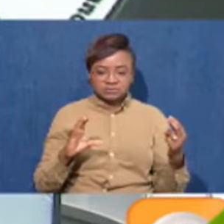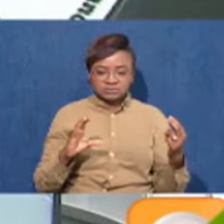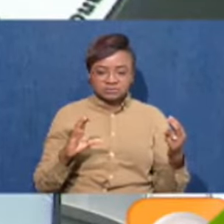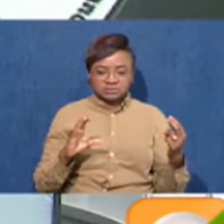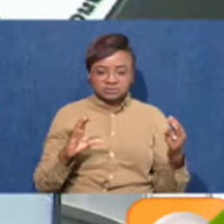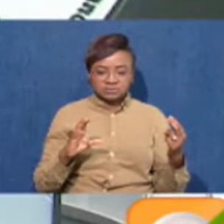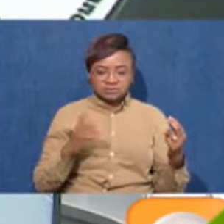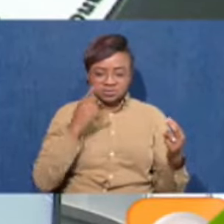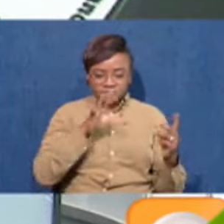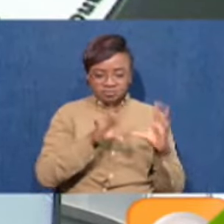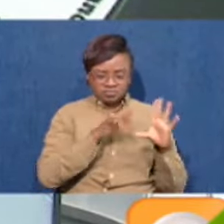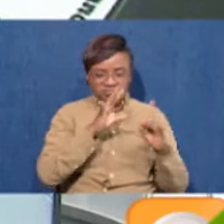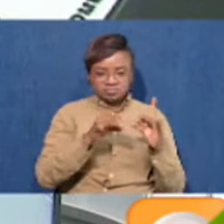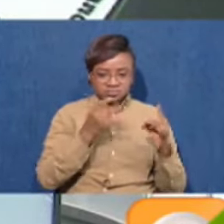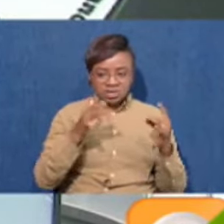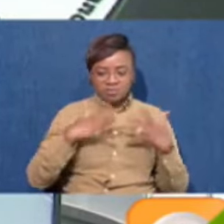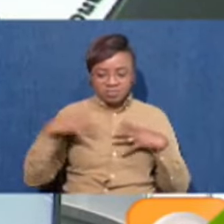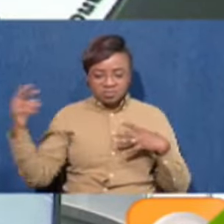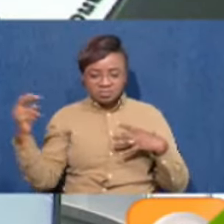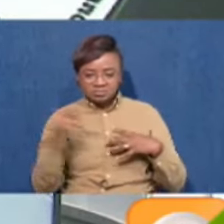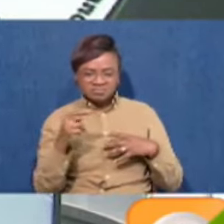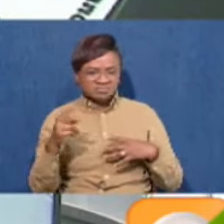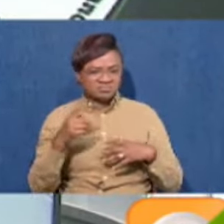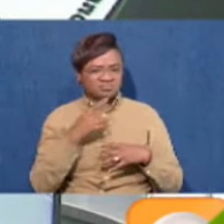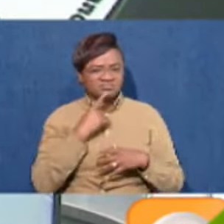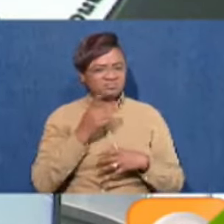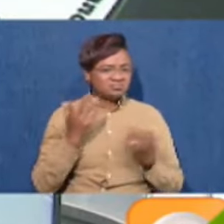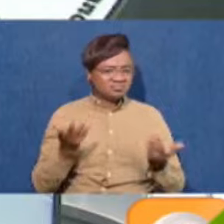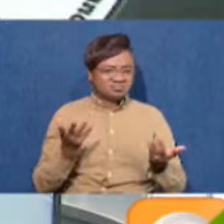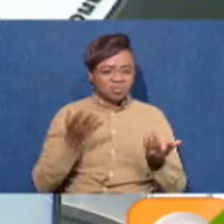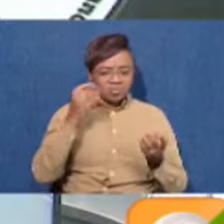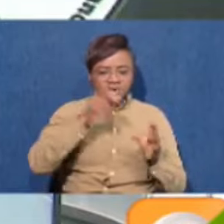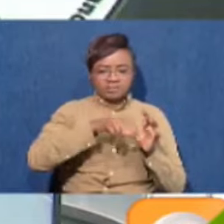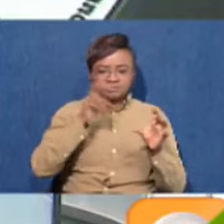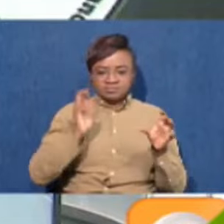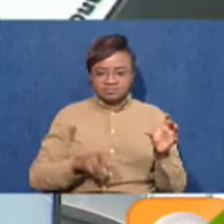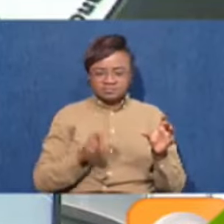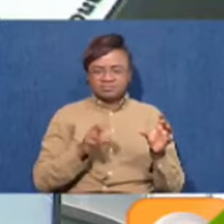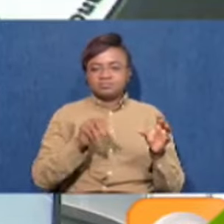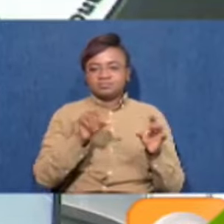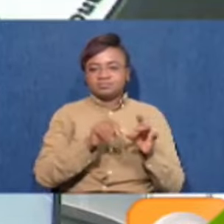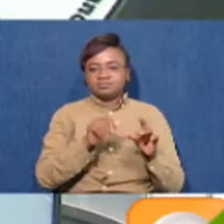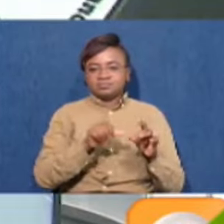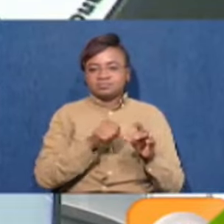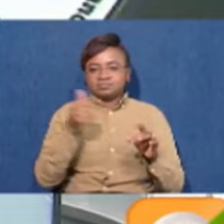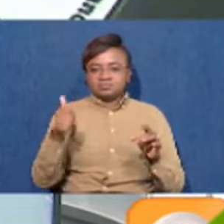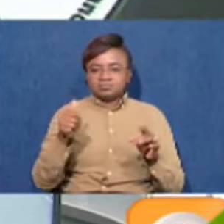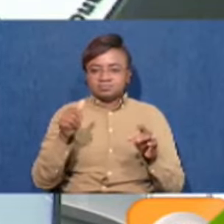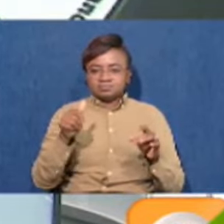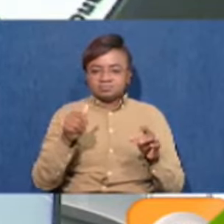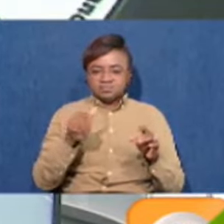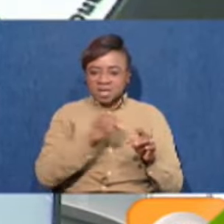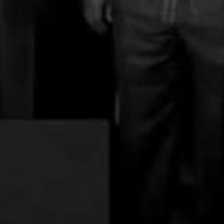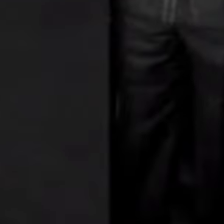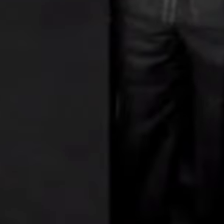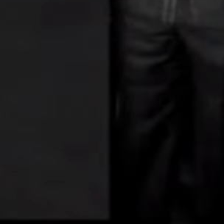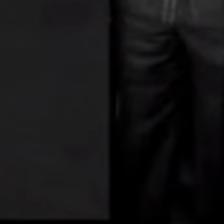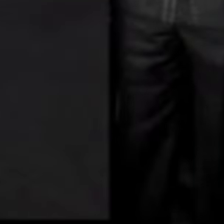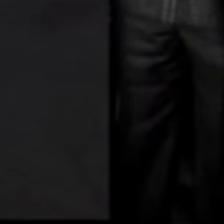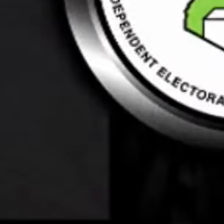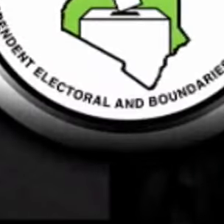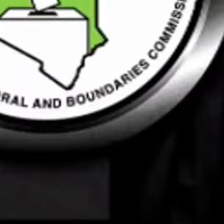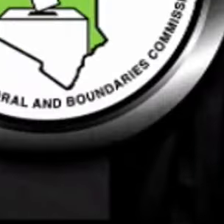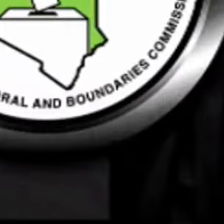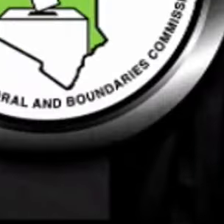One Kenya Alliance withdrew Augustus Muli and replaced him with Ambassador Koki Muli. In the letter seen by Citizen TV,